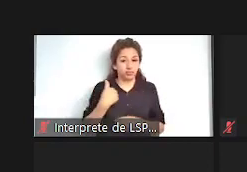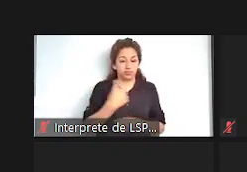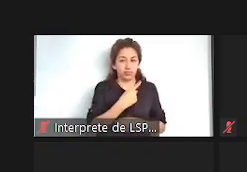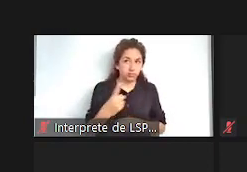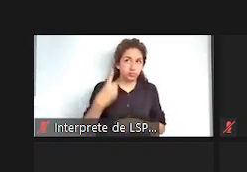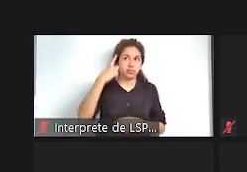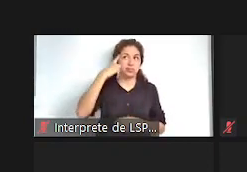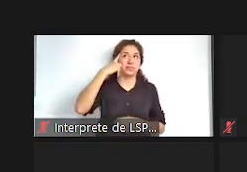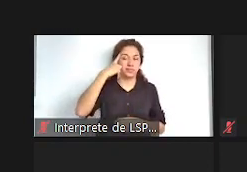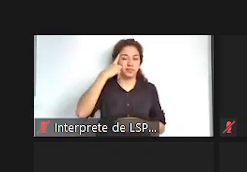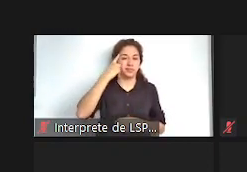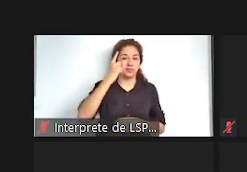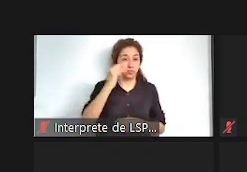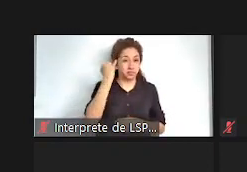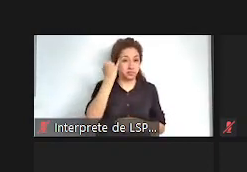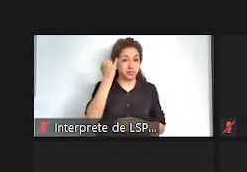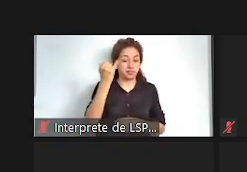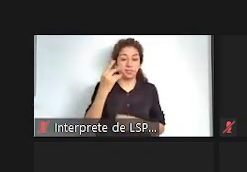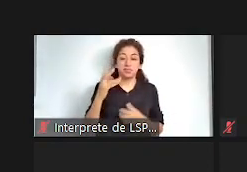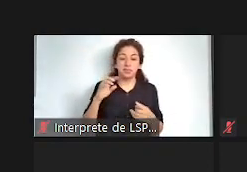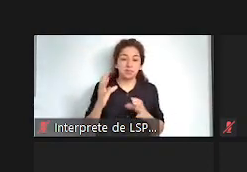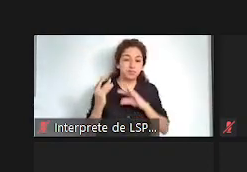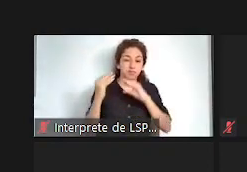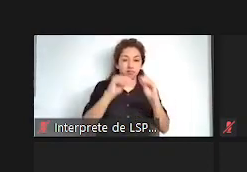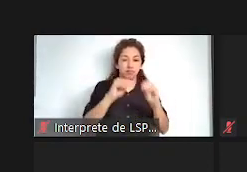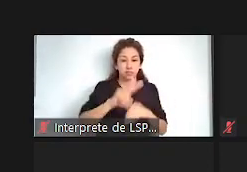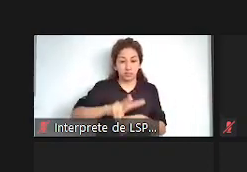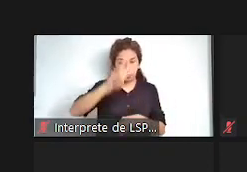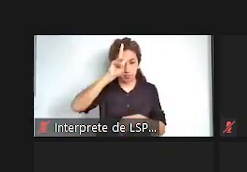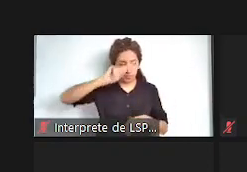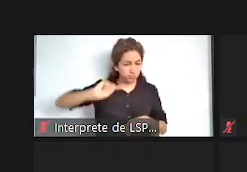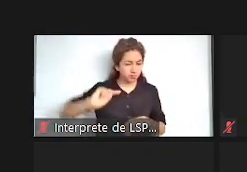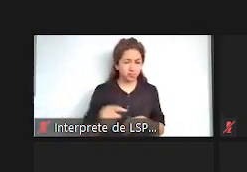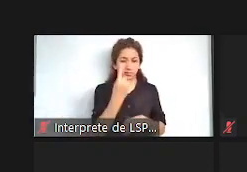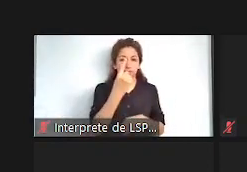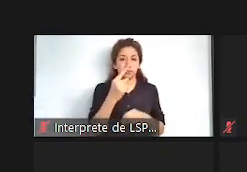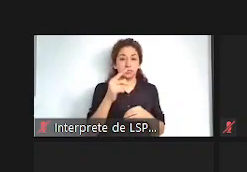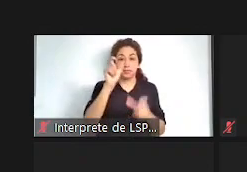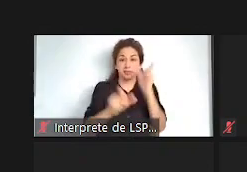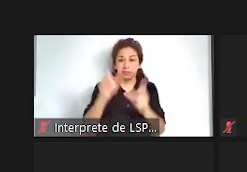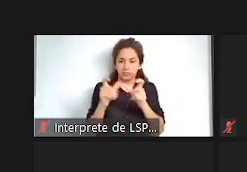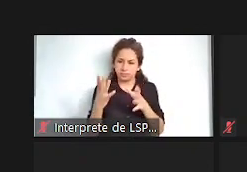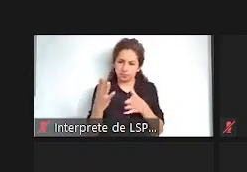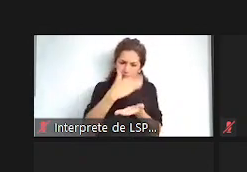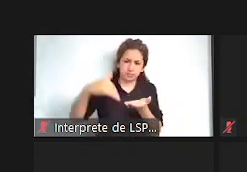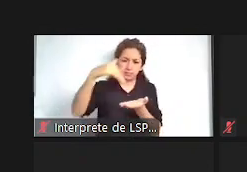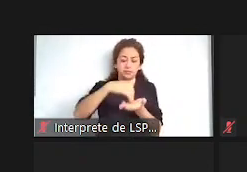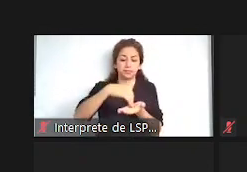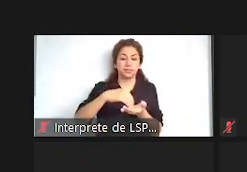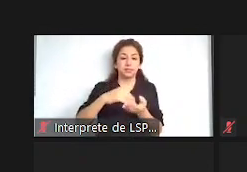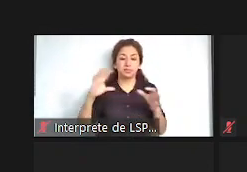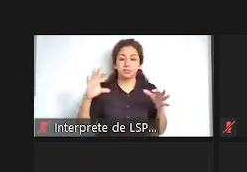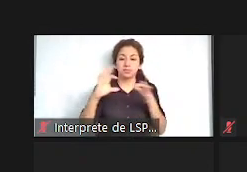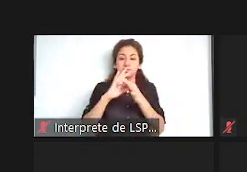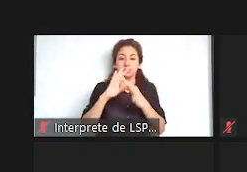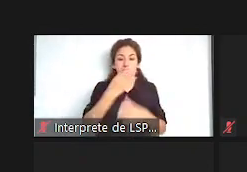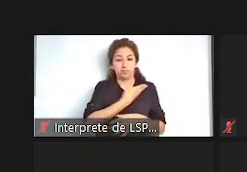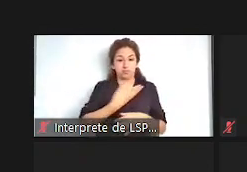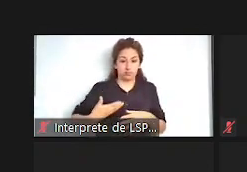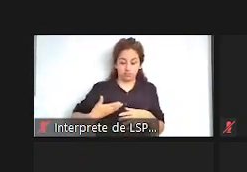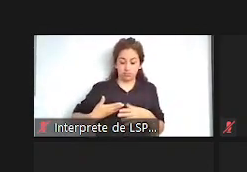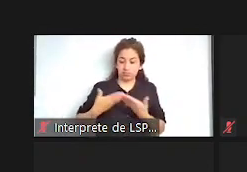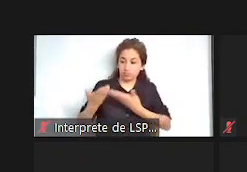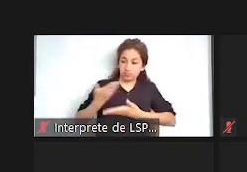peruvians and this is our next purpose of placing peru forwards and people in the center